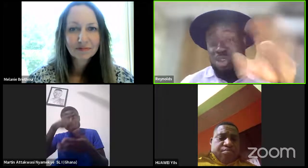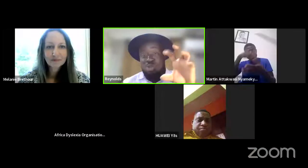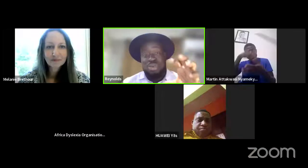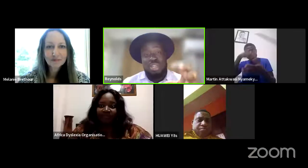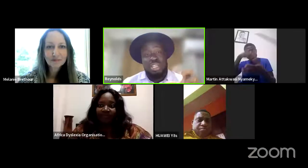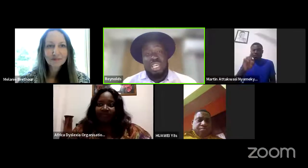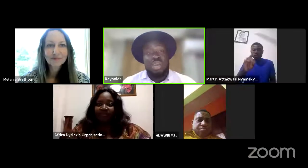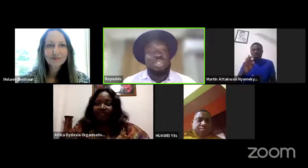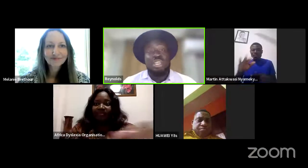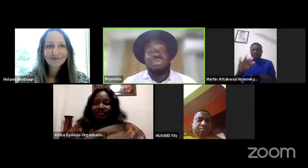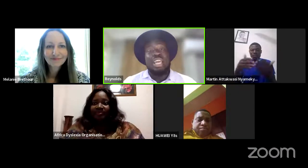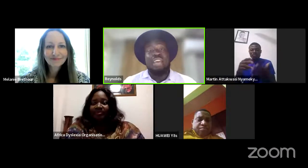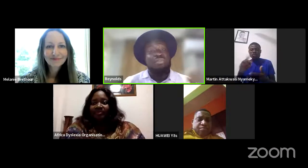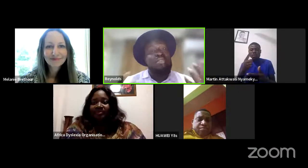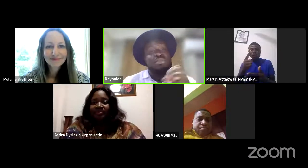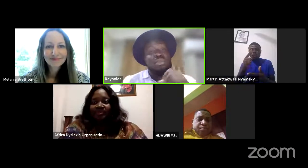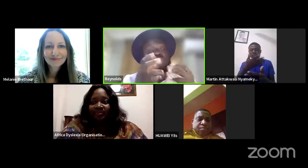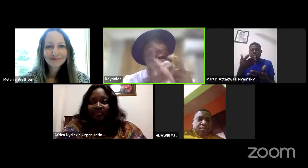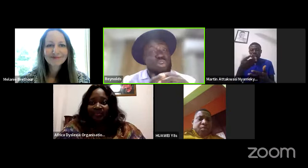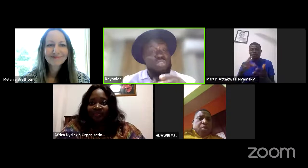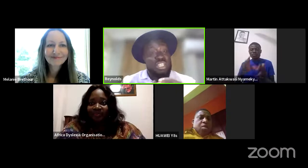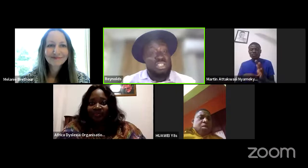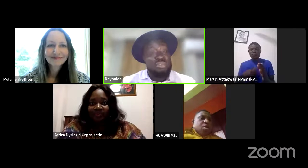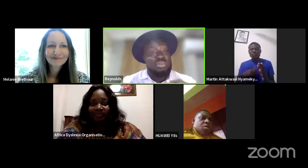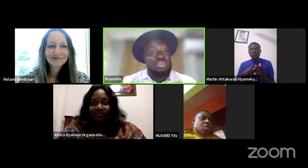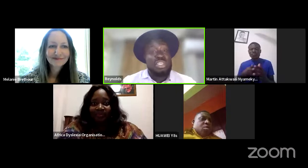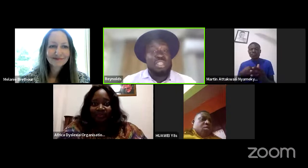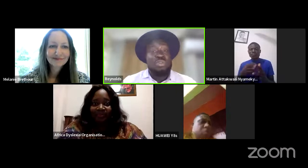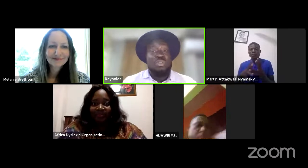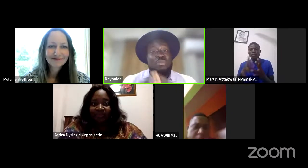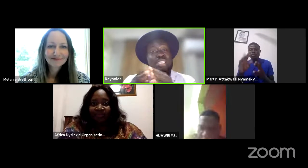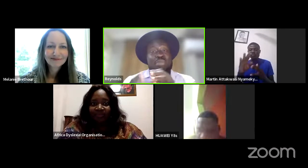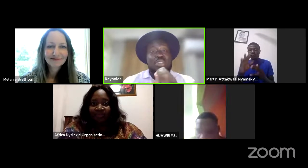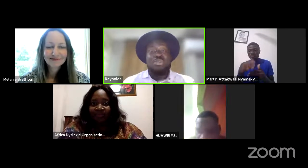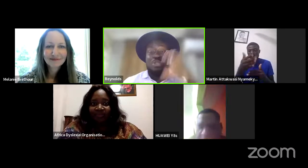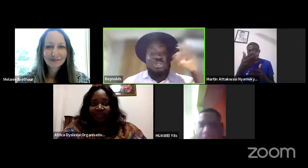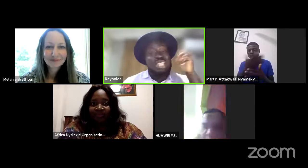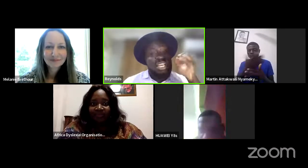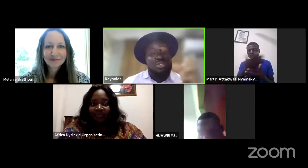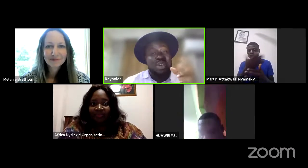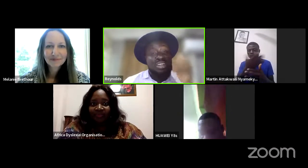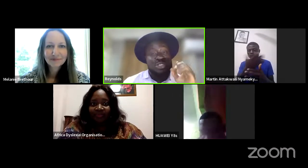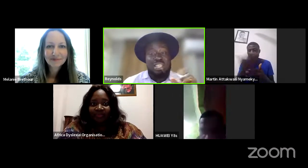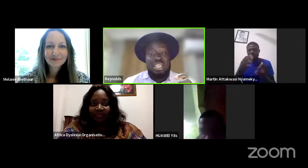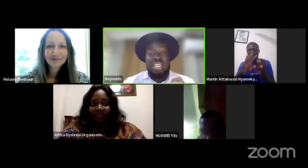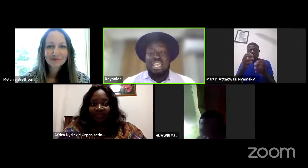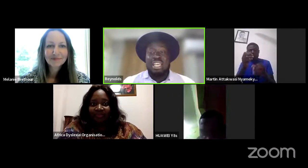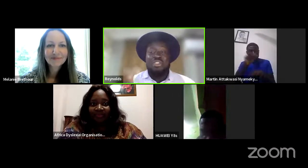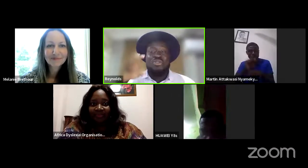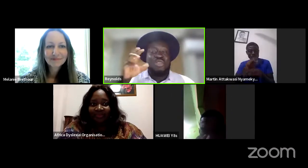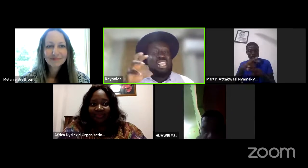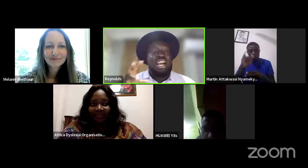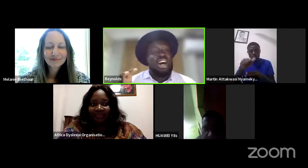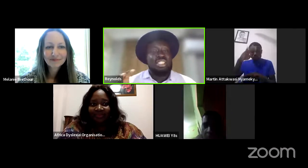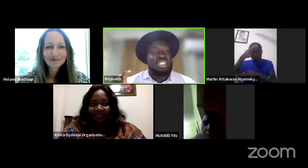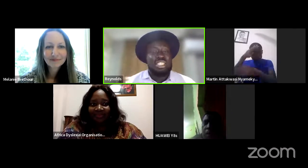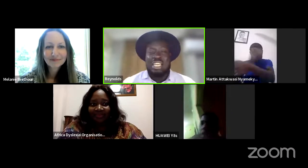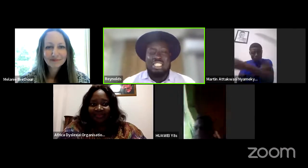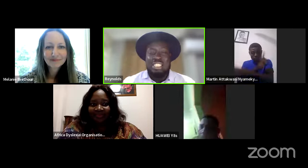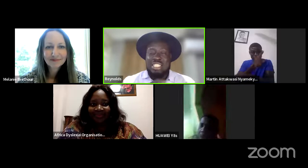Rubik cube, it would take like forever for me to solve it. So for Benjamin to use that to actually create art,